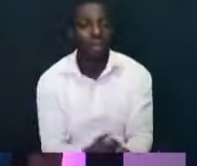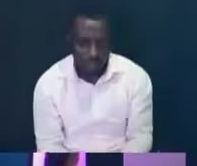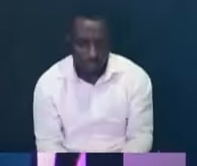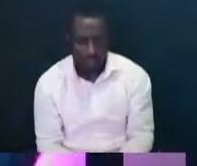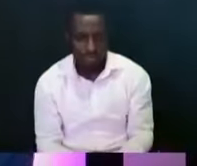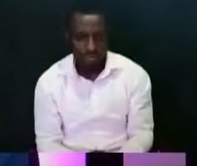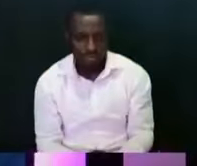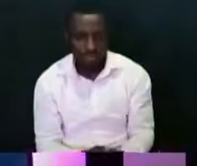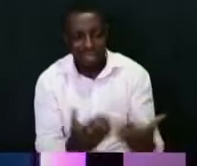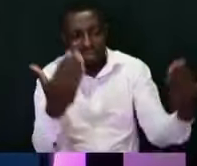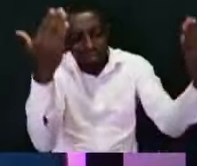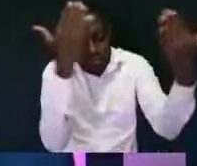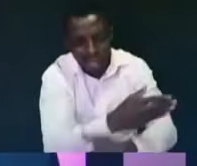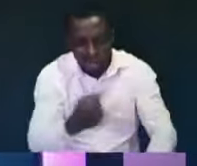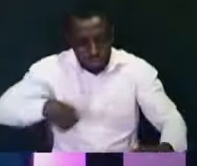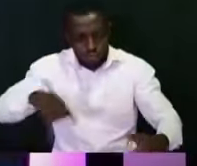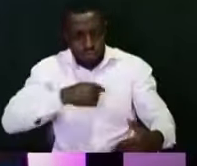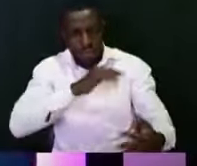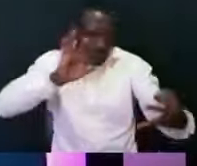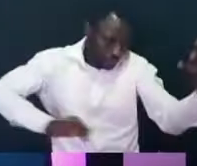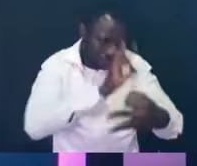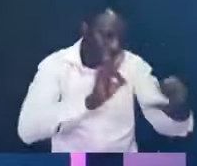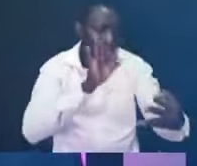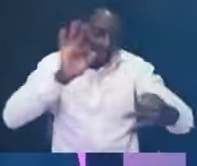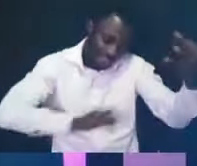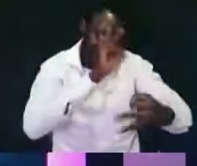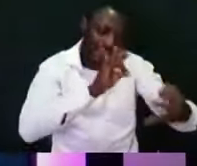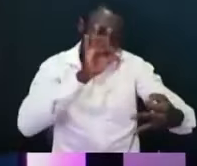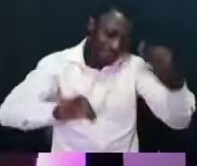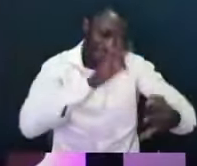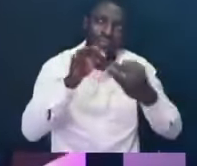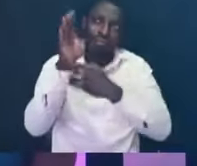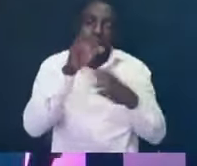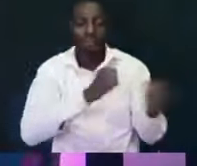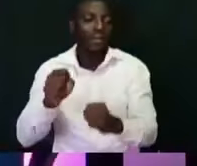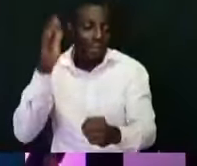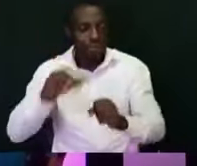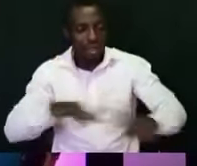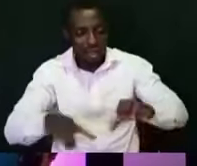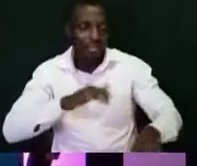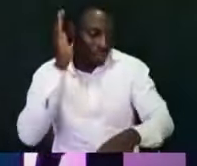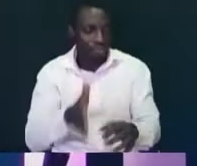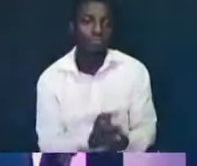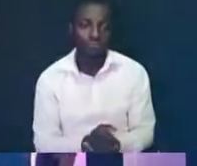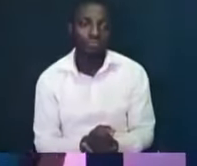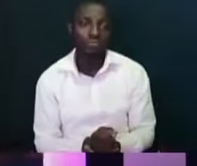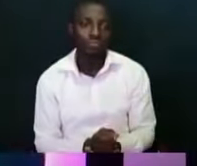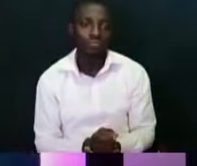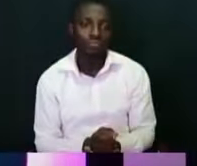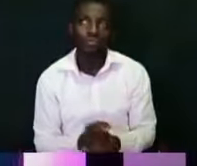confront Darkness forces of Darkness sometimes the victory that God will